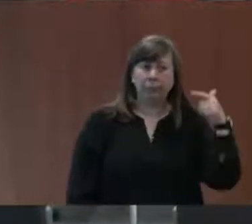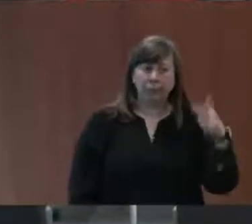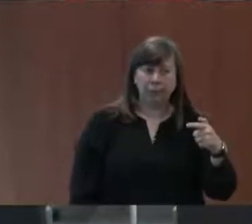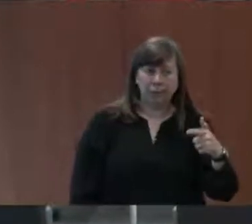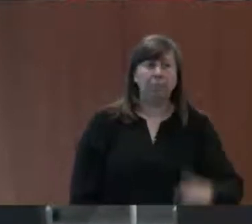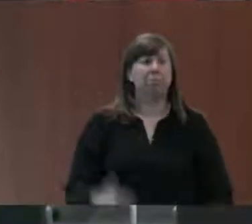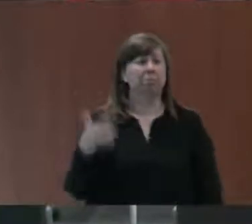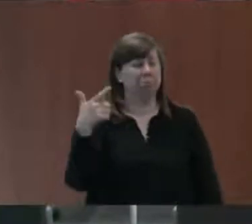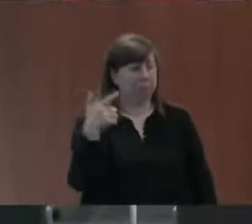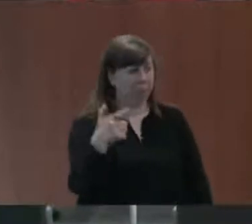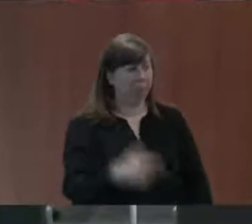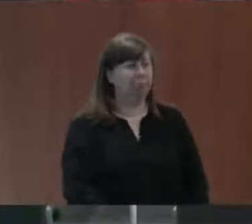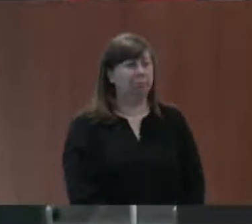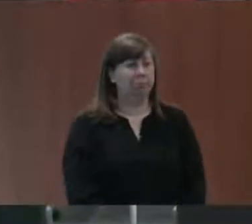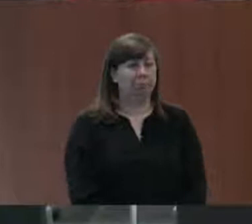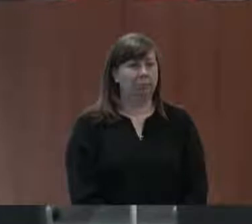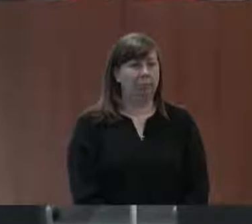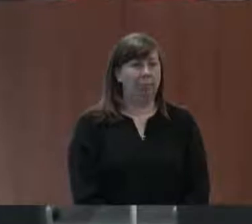Second.